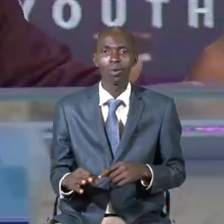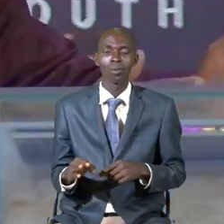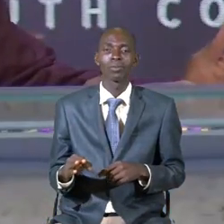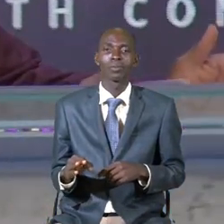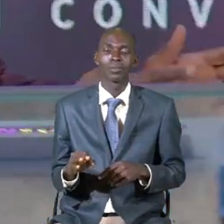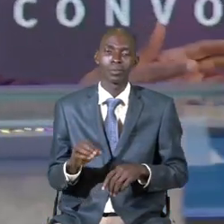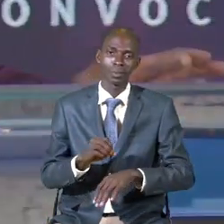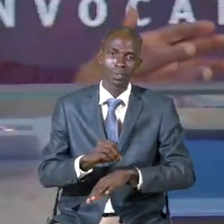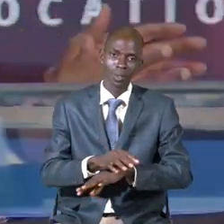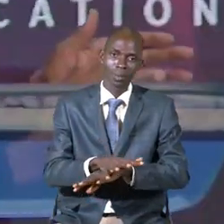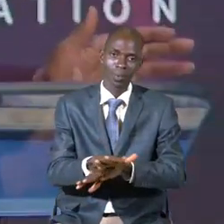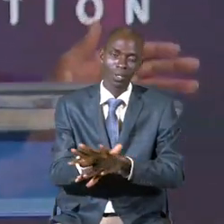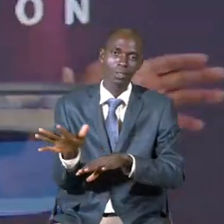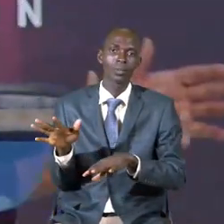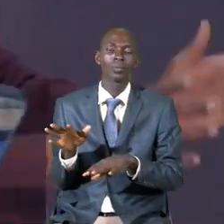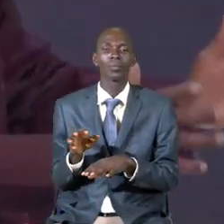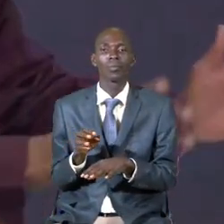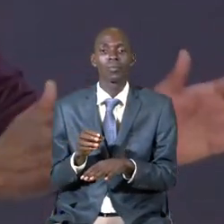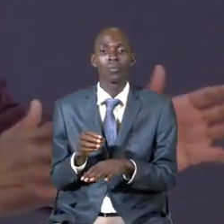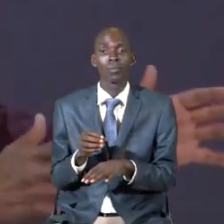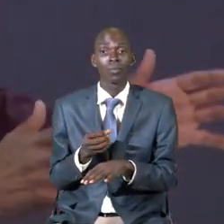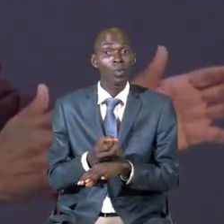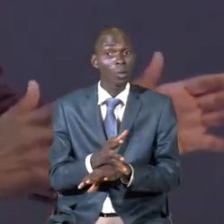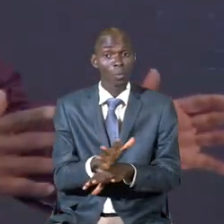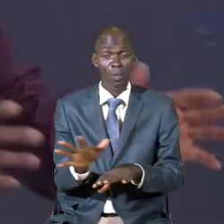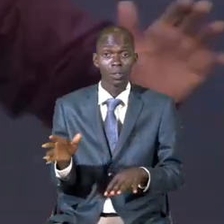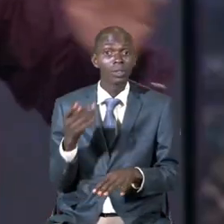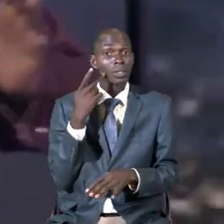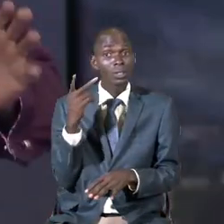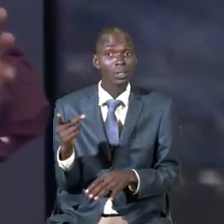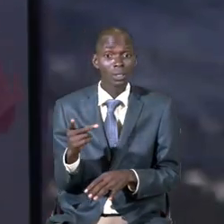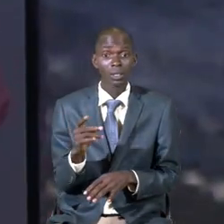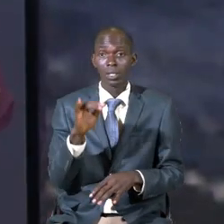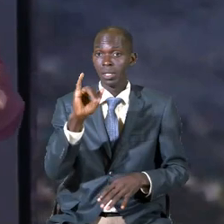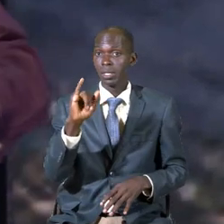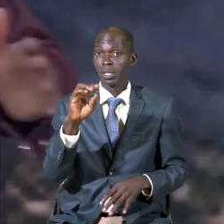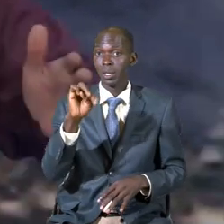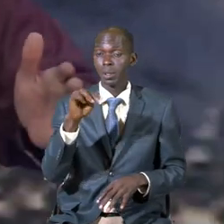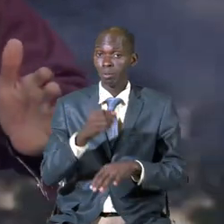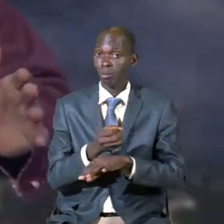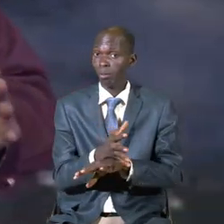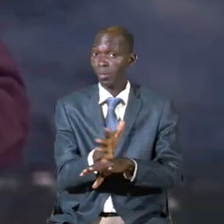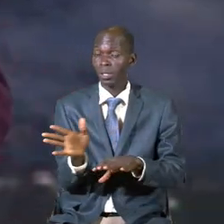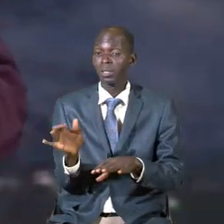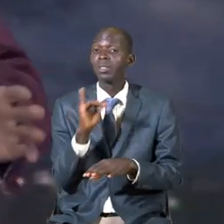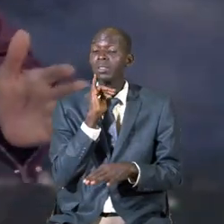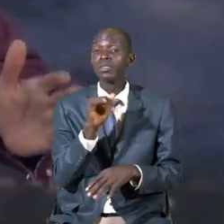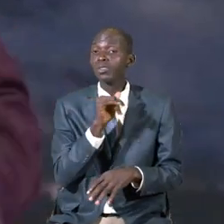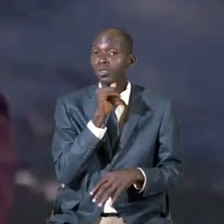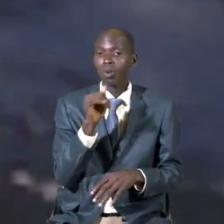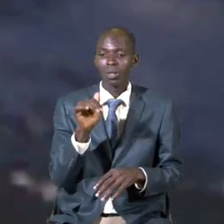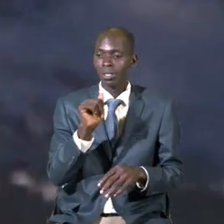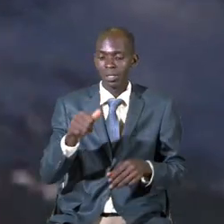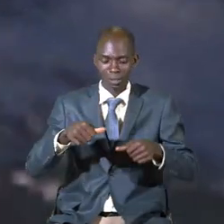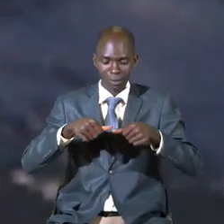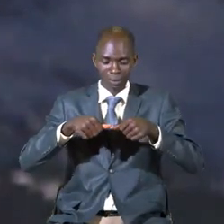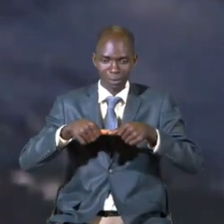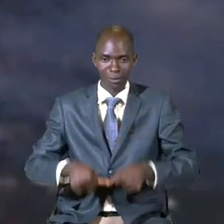impact is not a static thing in patch is not a stationary